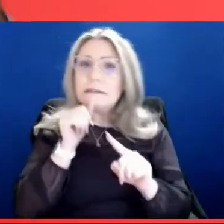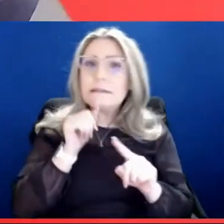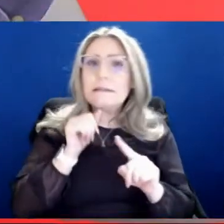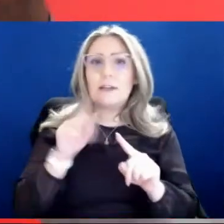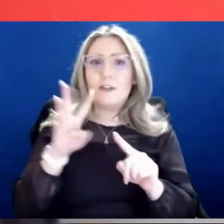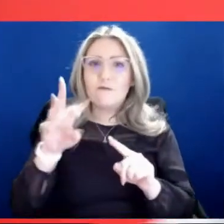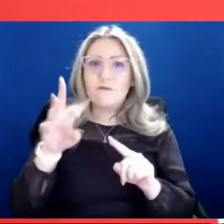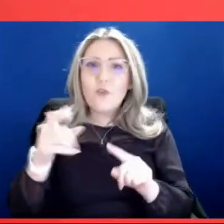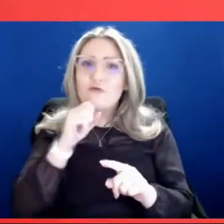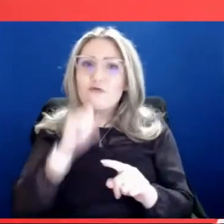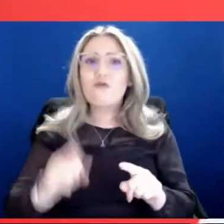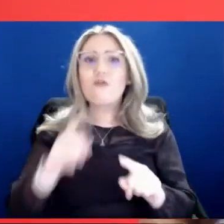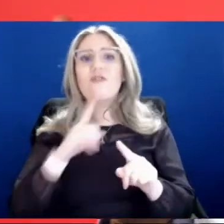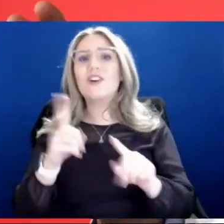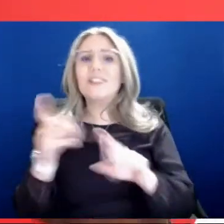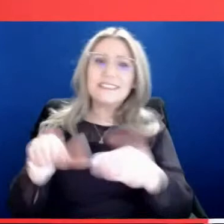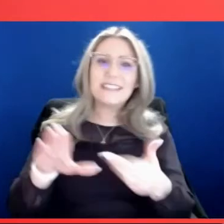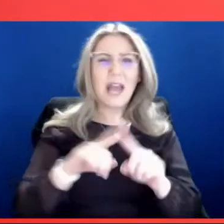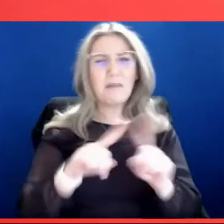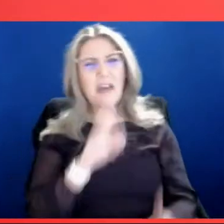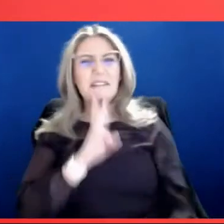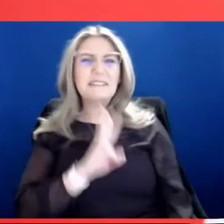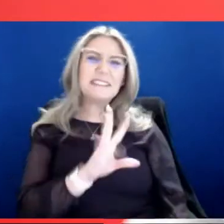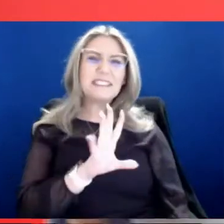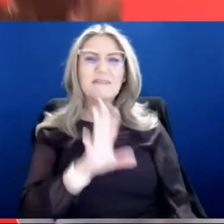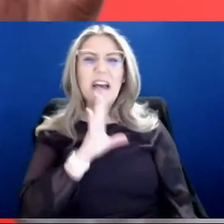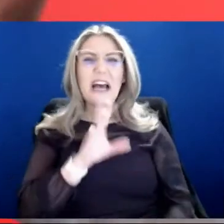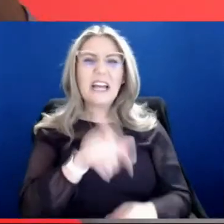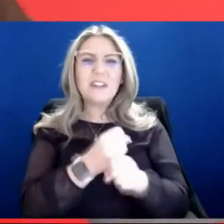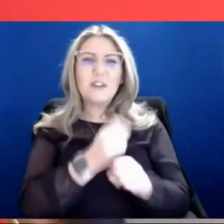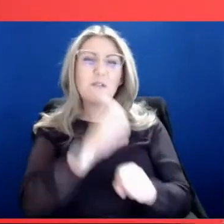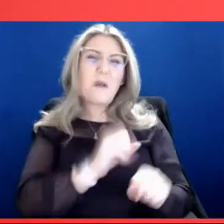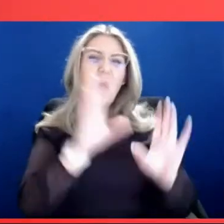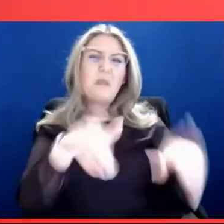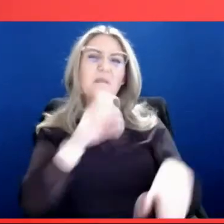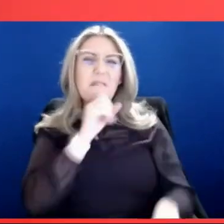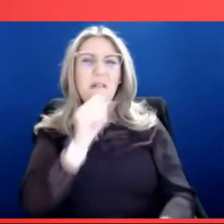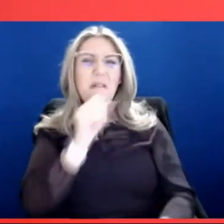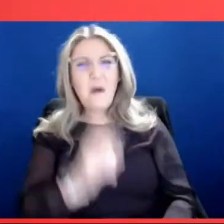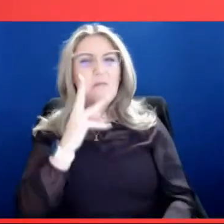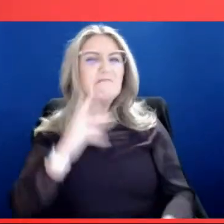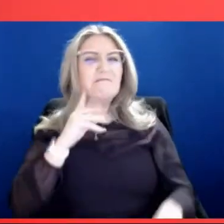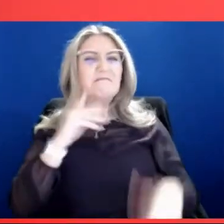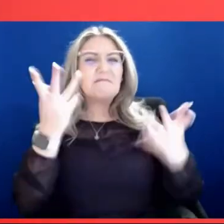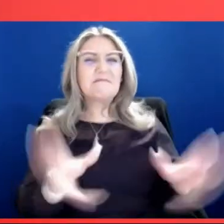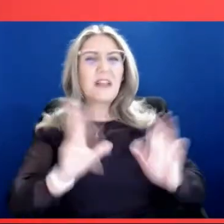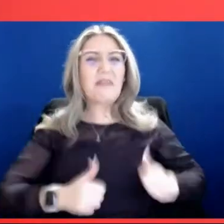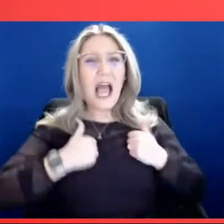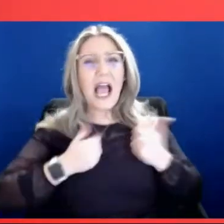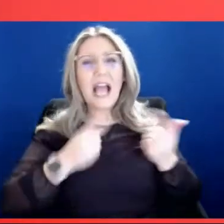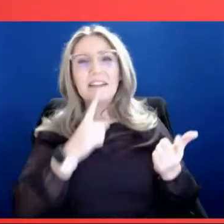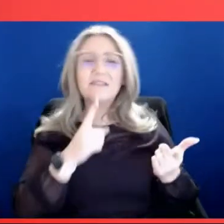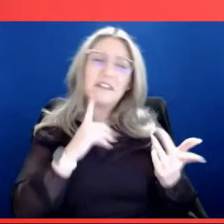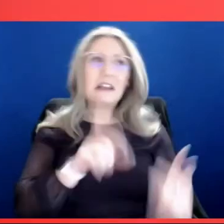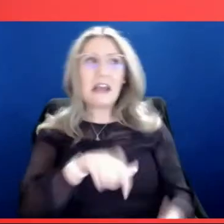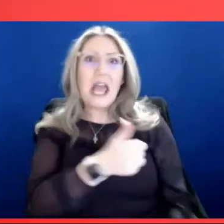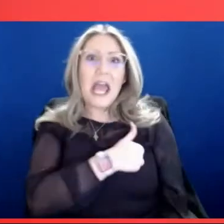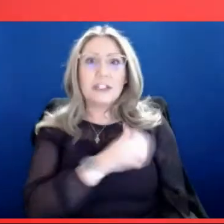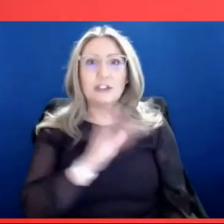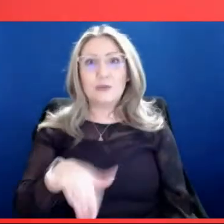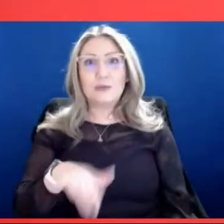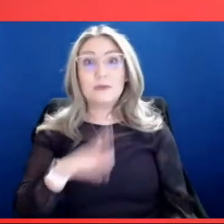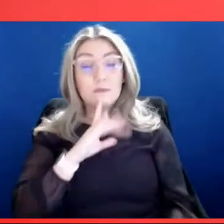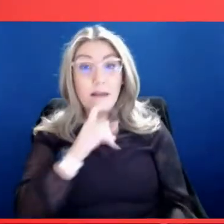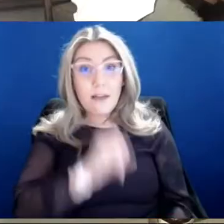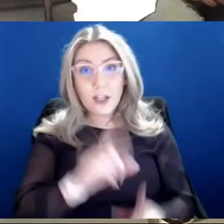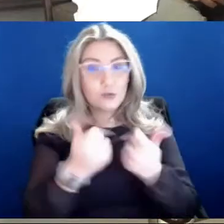those 65-year-old guys, they're grim. old, Right? forget about them, attitude about that age group is different now, but